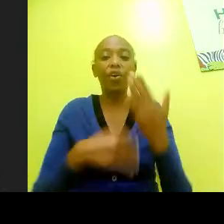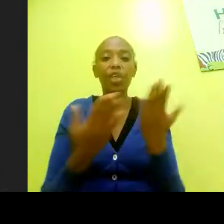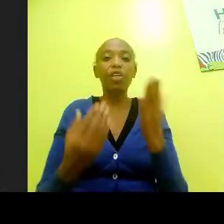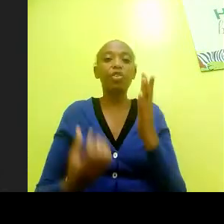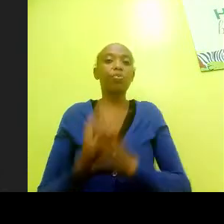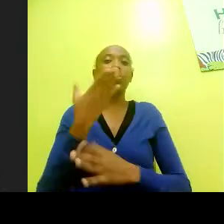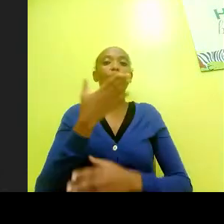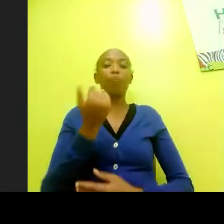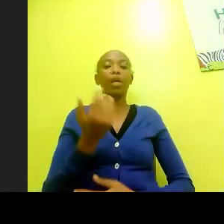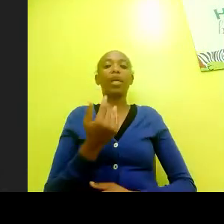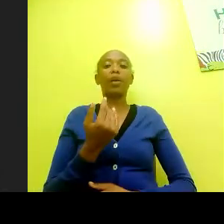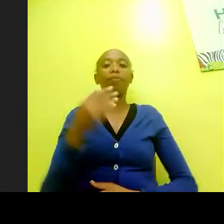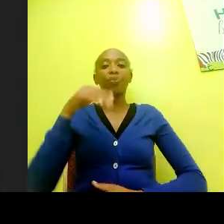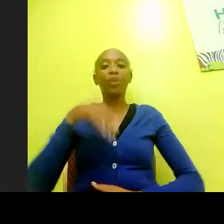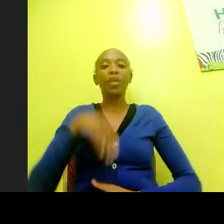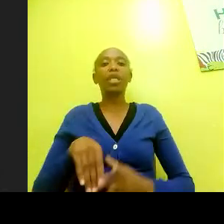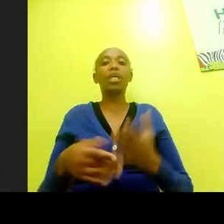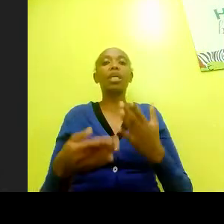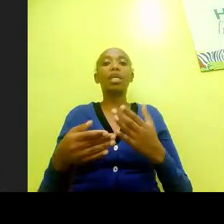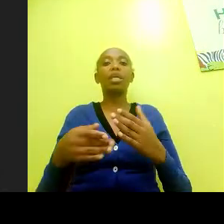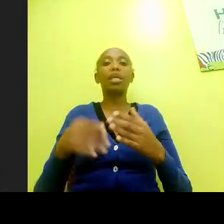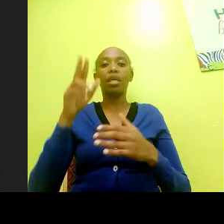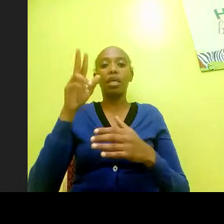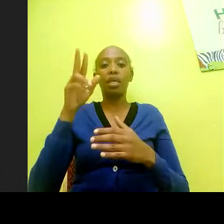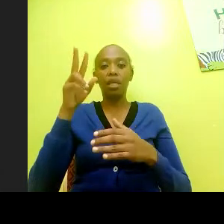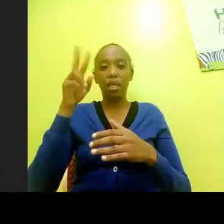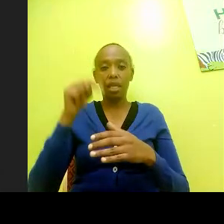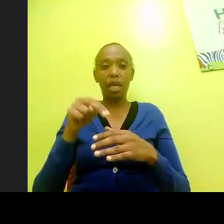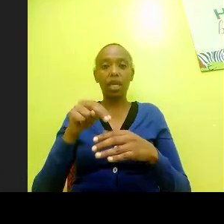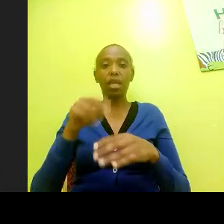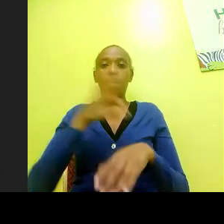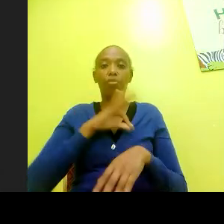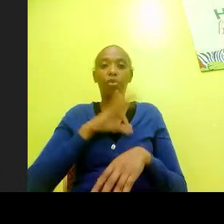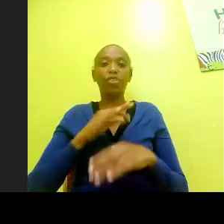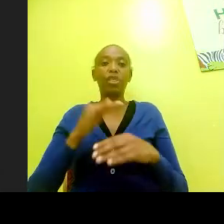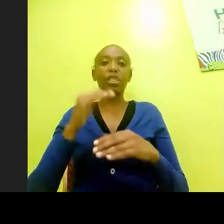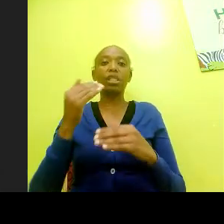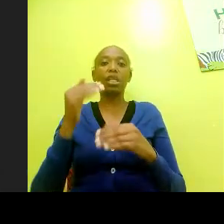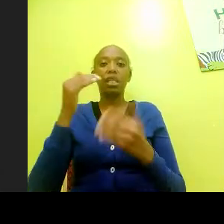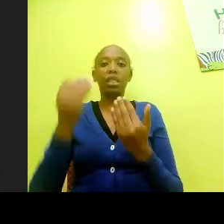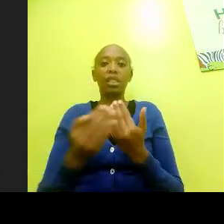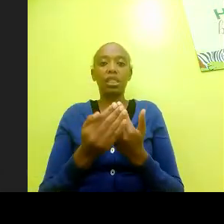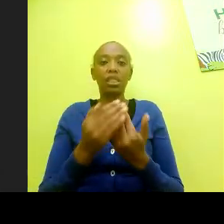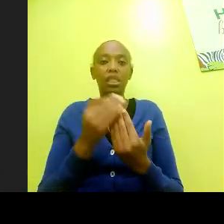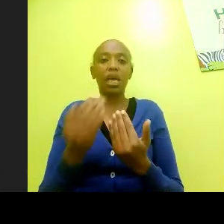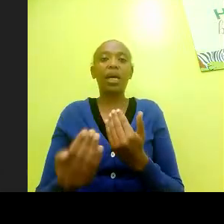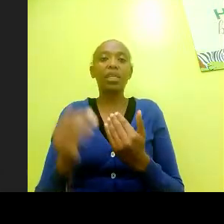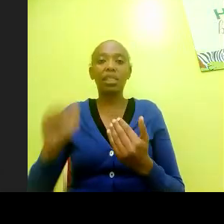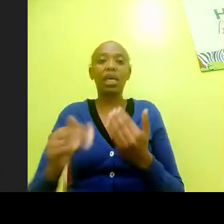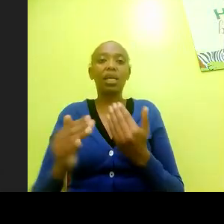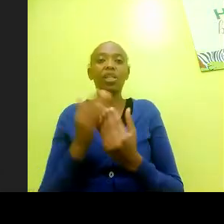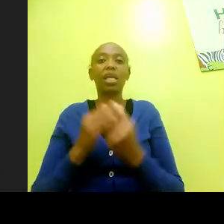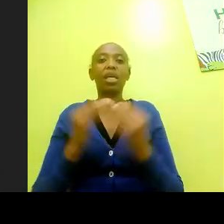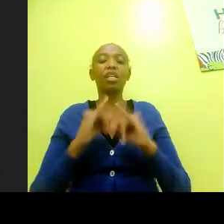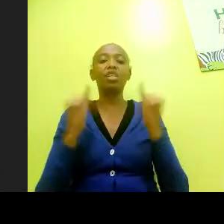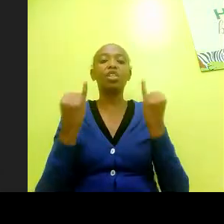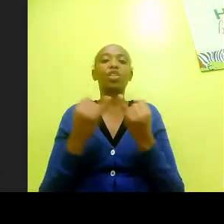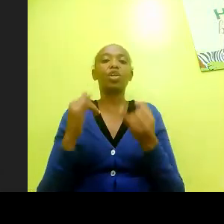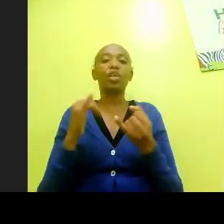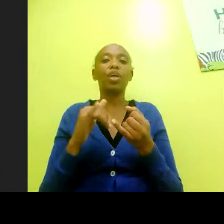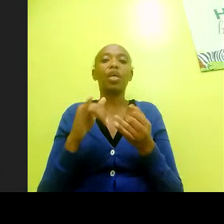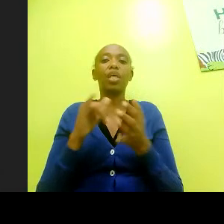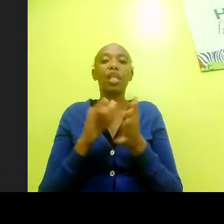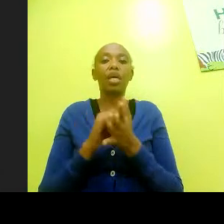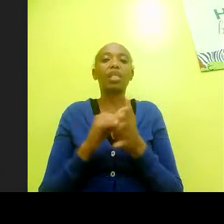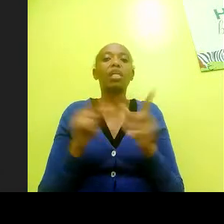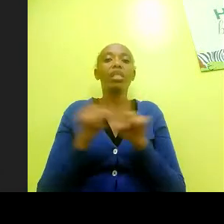better in nonprofit childcare institutions. With regard to